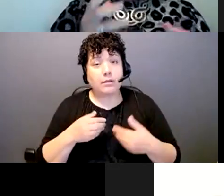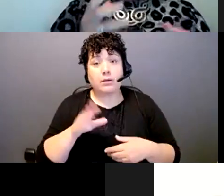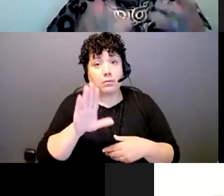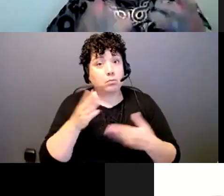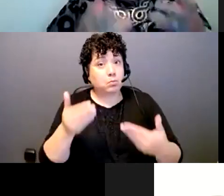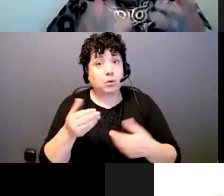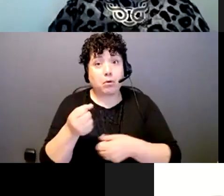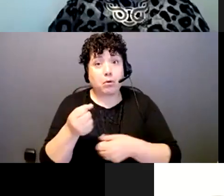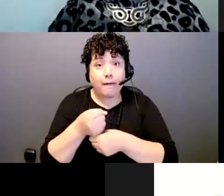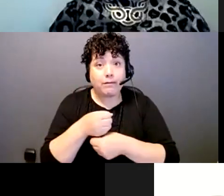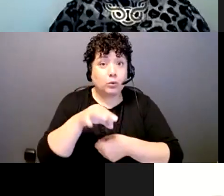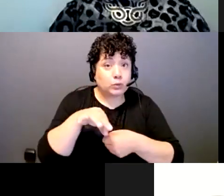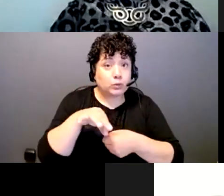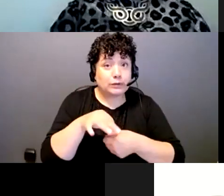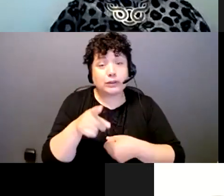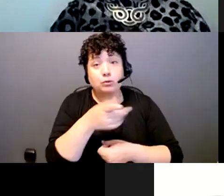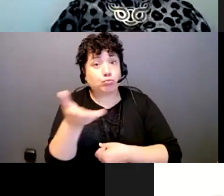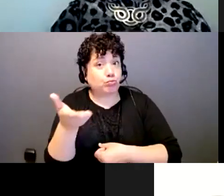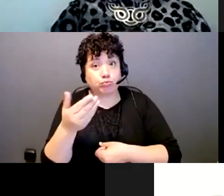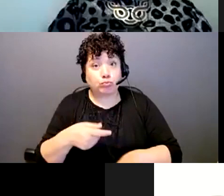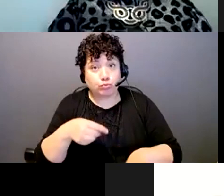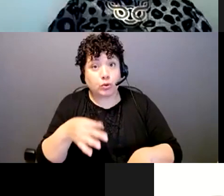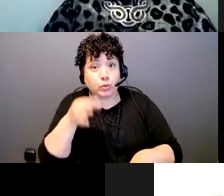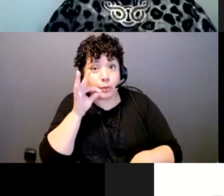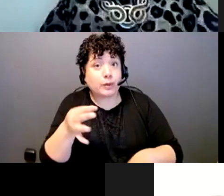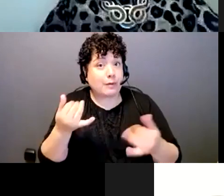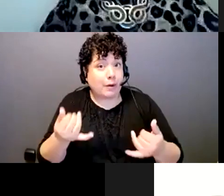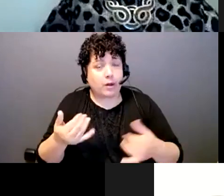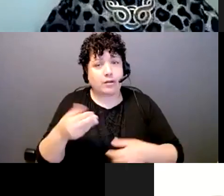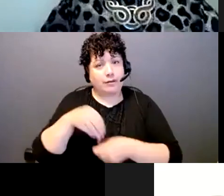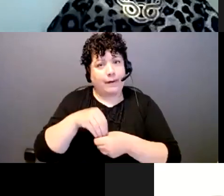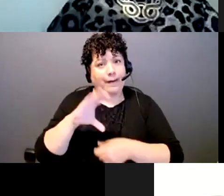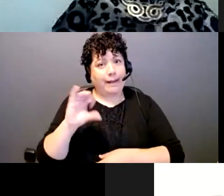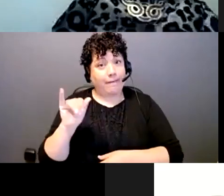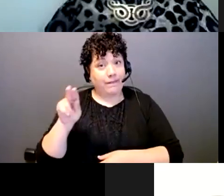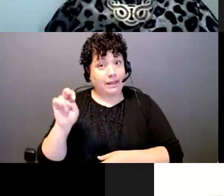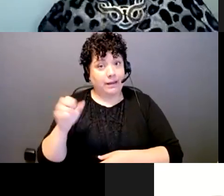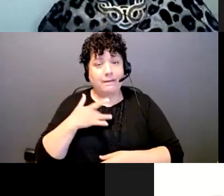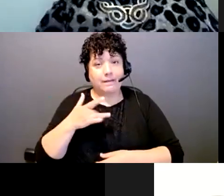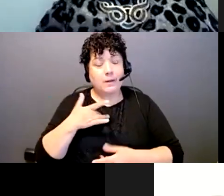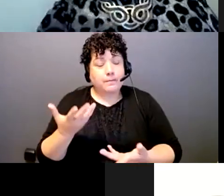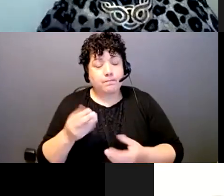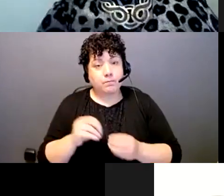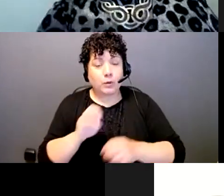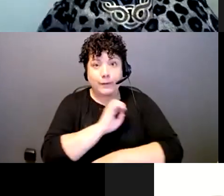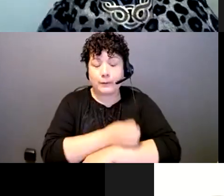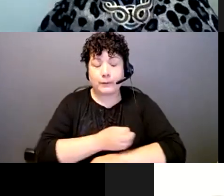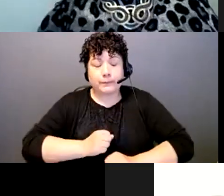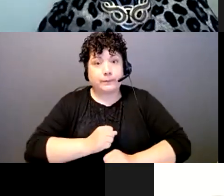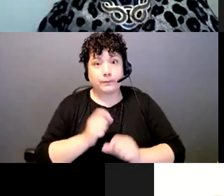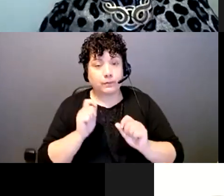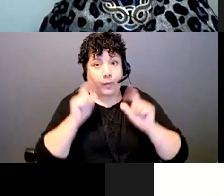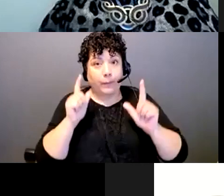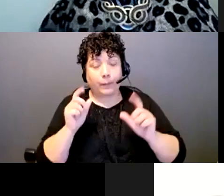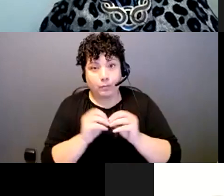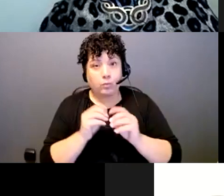tea. That is something that's got caffeine in it, may give you a little bit of a boost, sort of, you know, positive